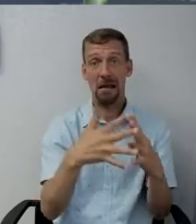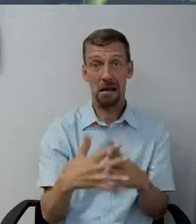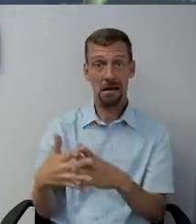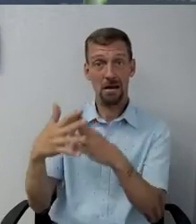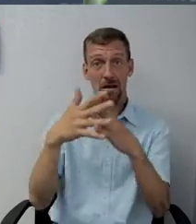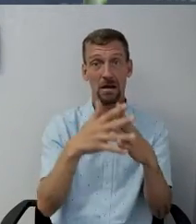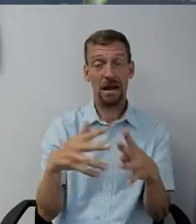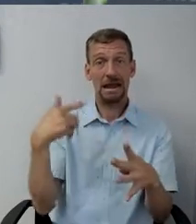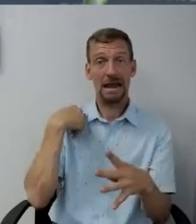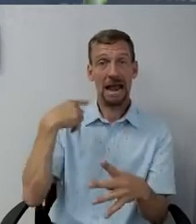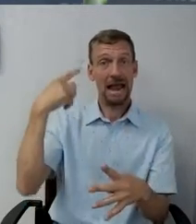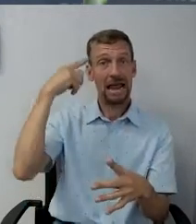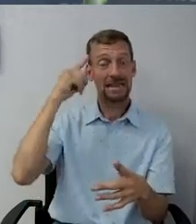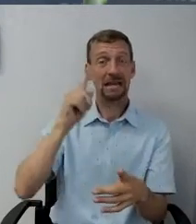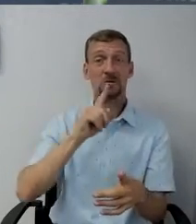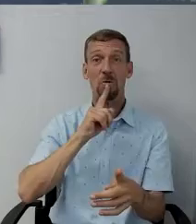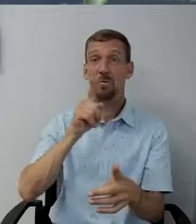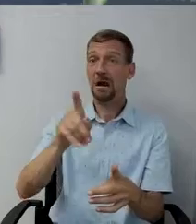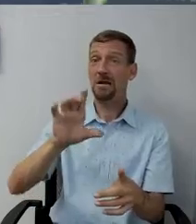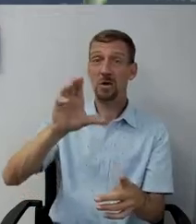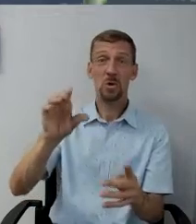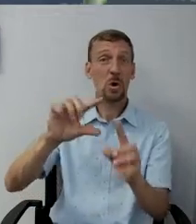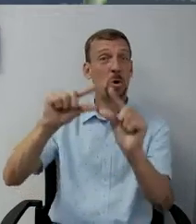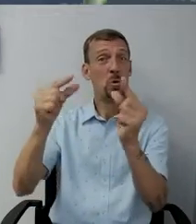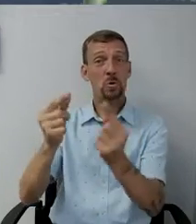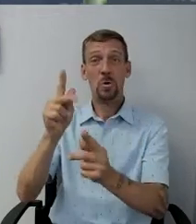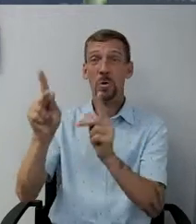has been hit the hardest. That literally has